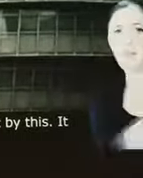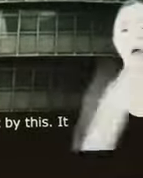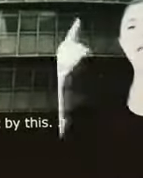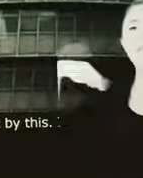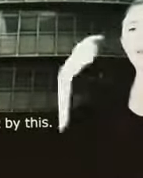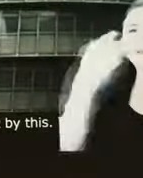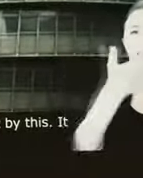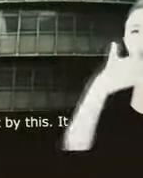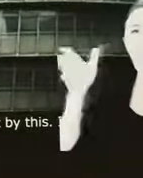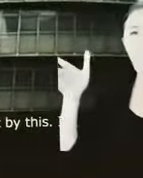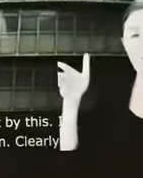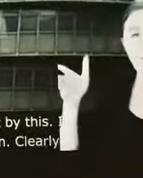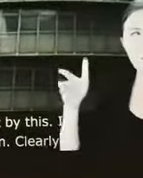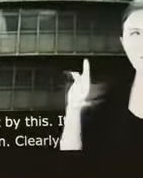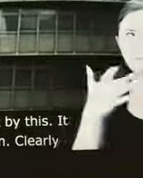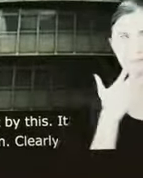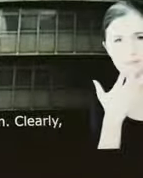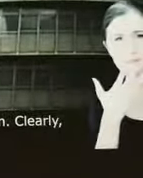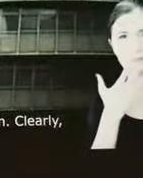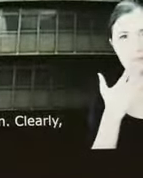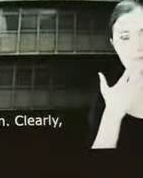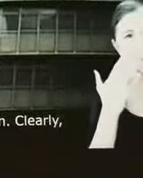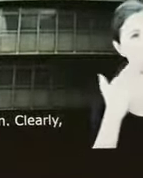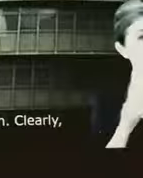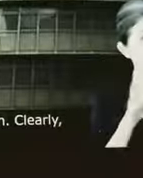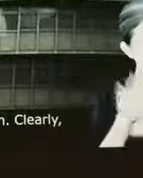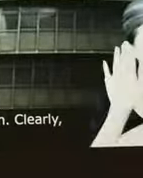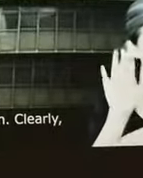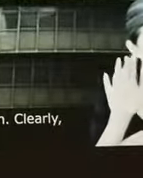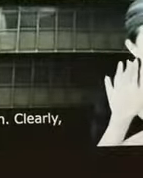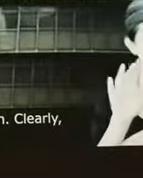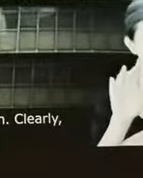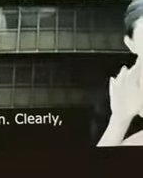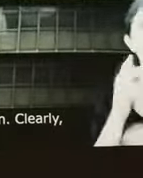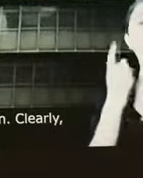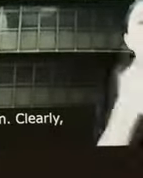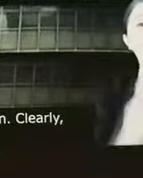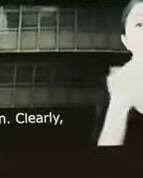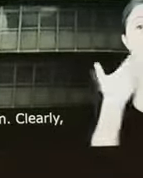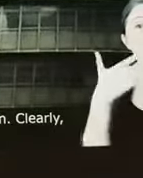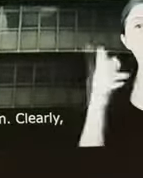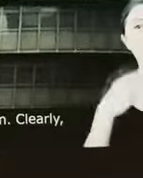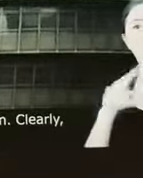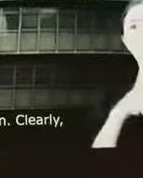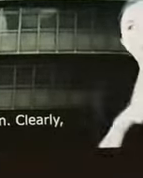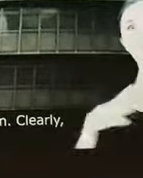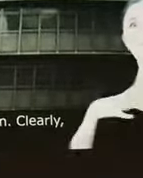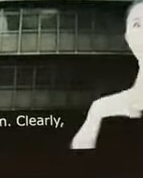it'll only be open if you're prepared to pay £3.50 or £5.50 for the privilege of coming in.